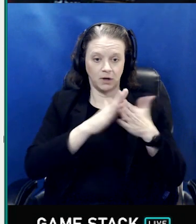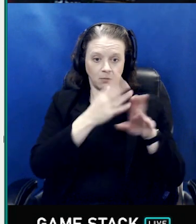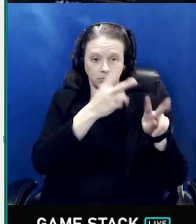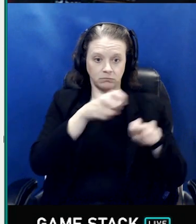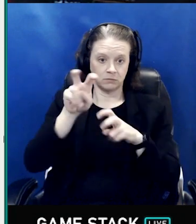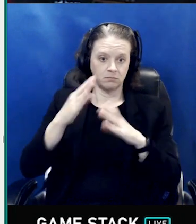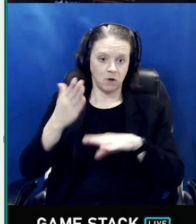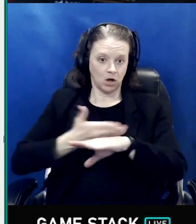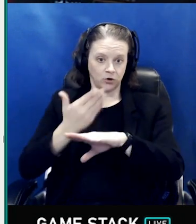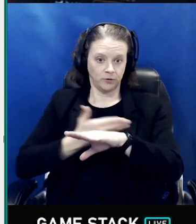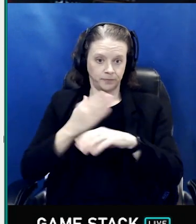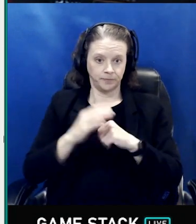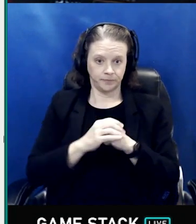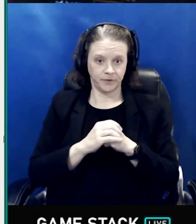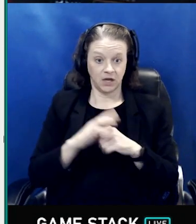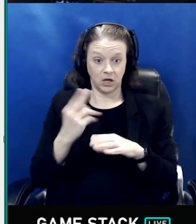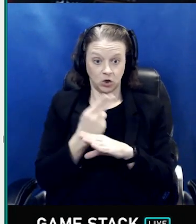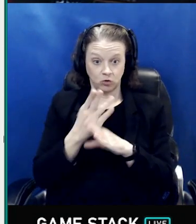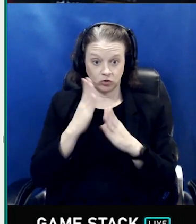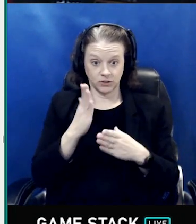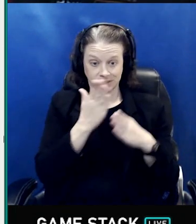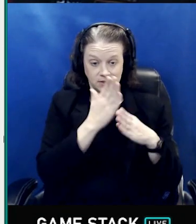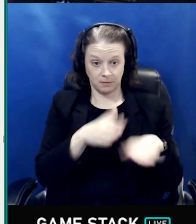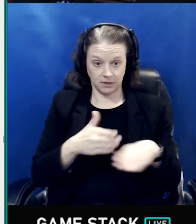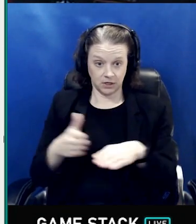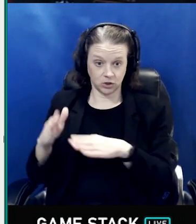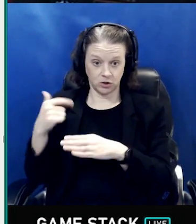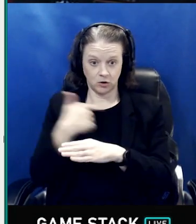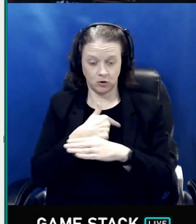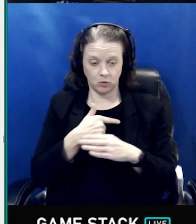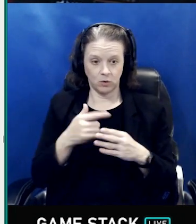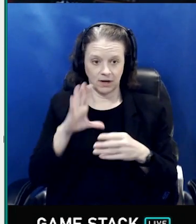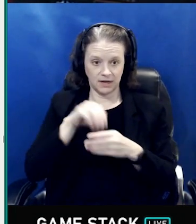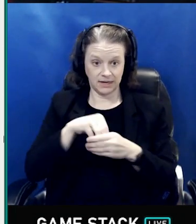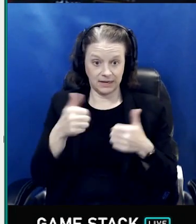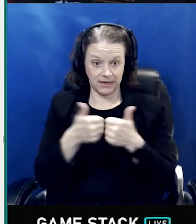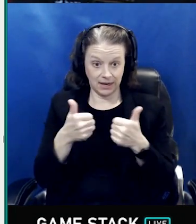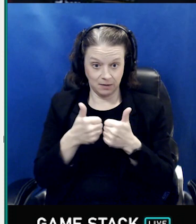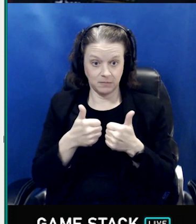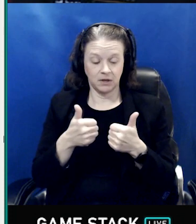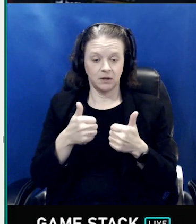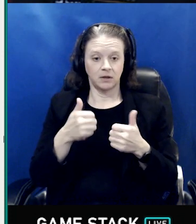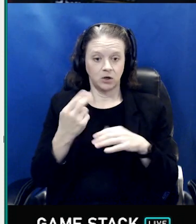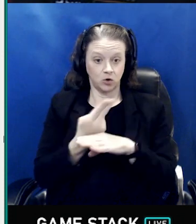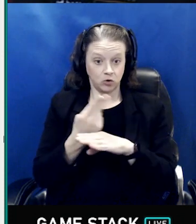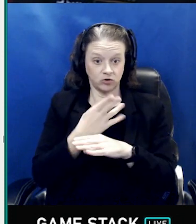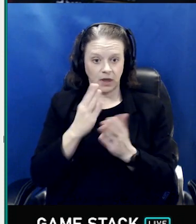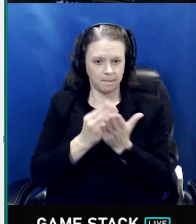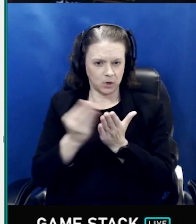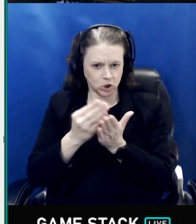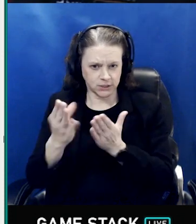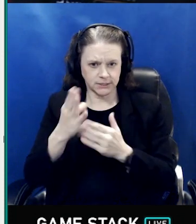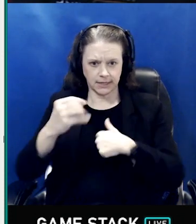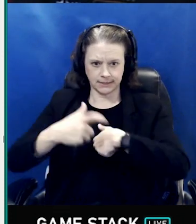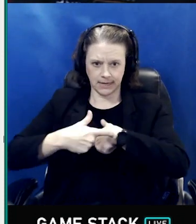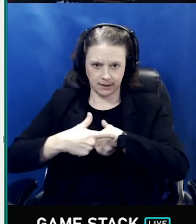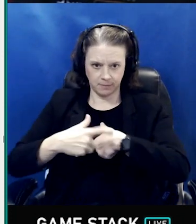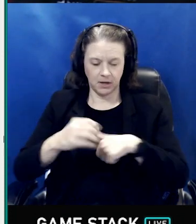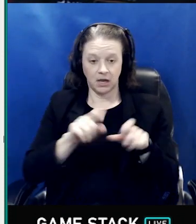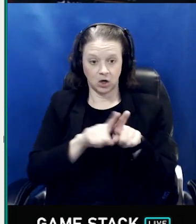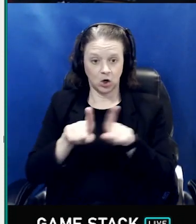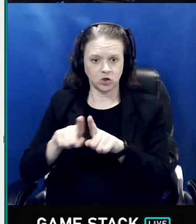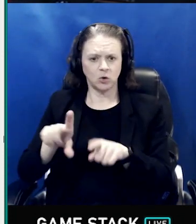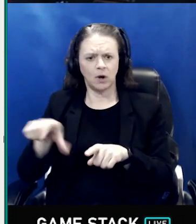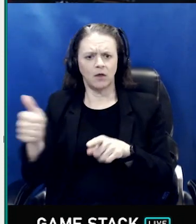user segmentation, we consider the in-game factors like item purchase and time, and other factors like region and